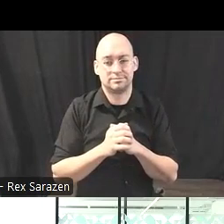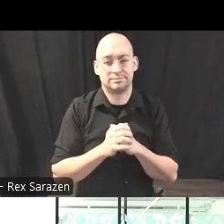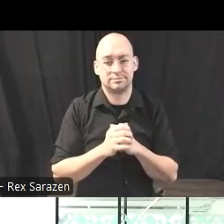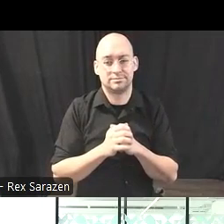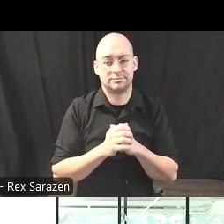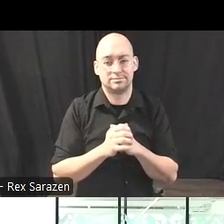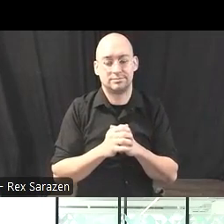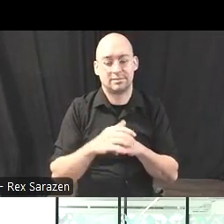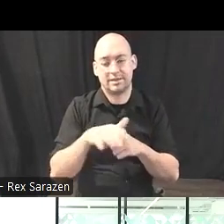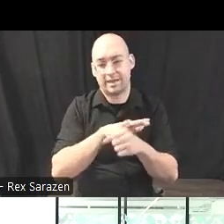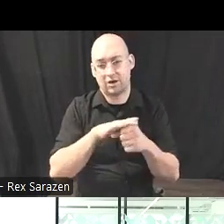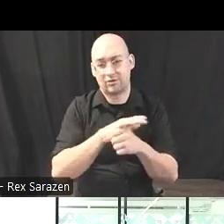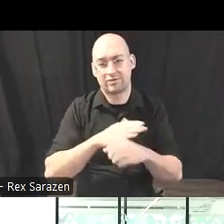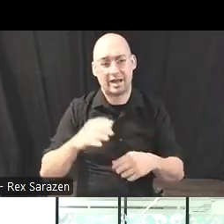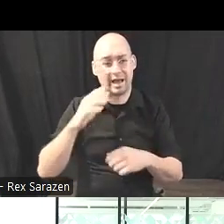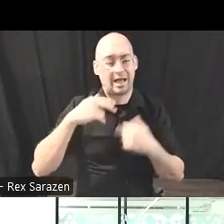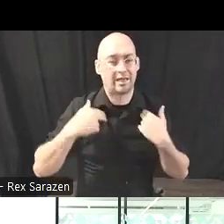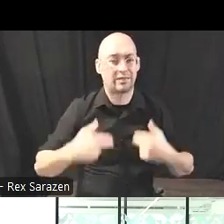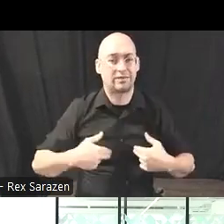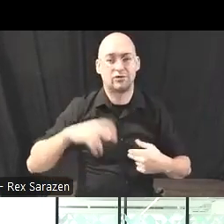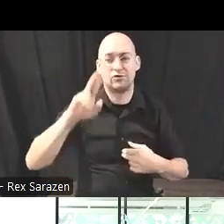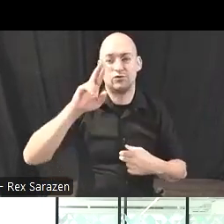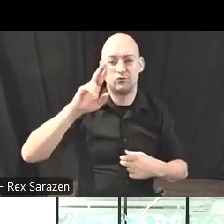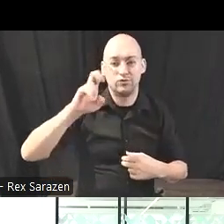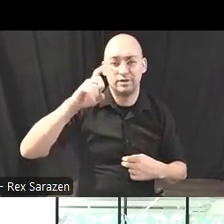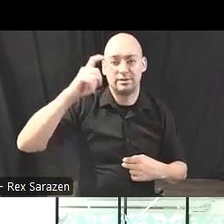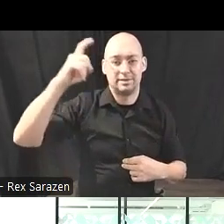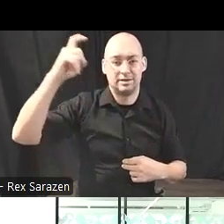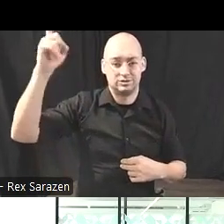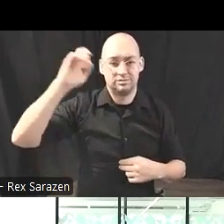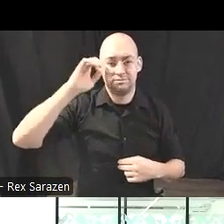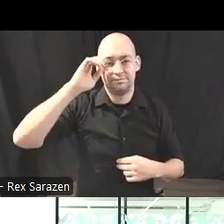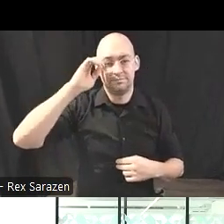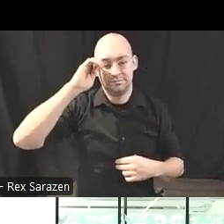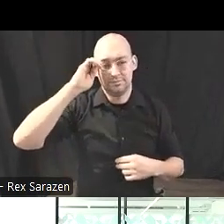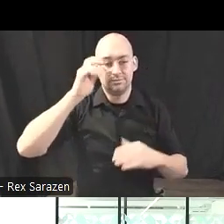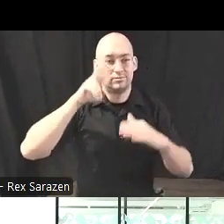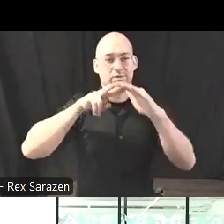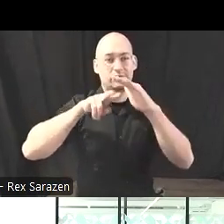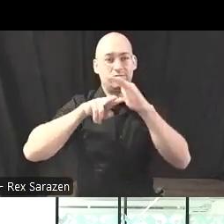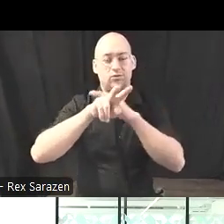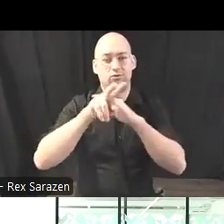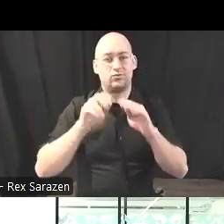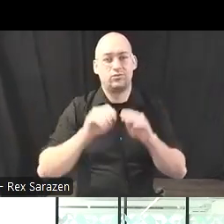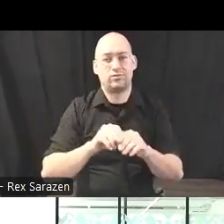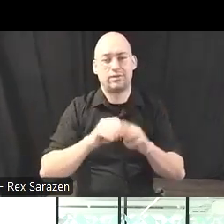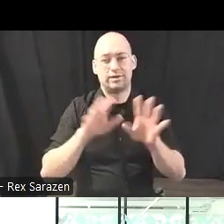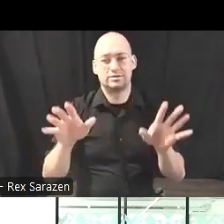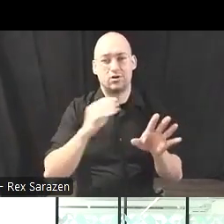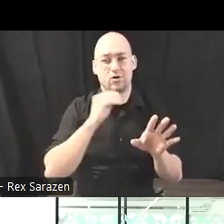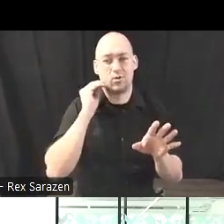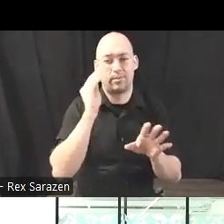In the area of Health Reimagined, we are really looking forward to releasing the Home and Community-Based